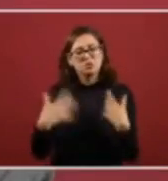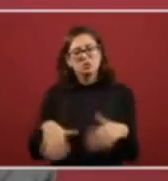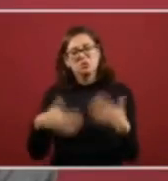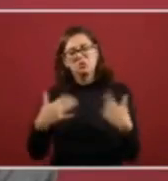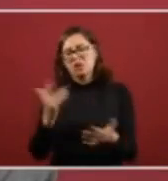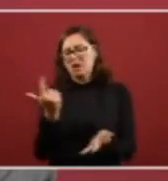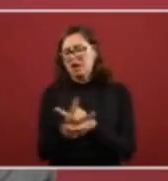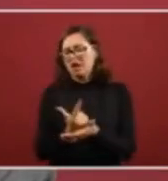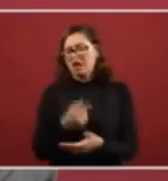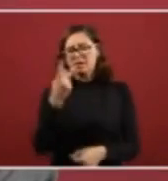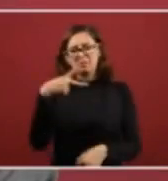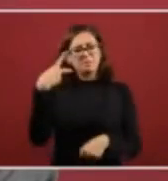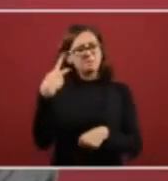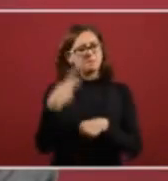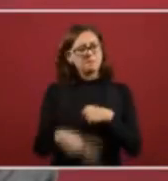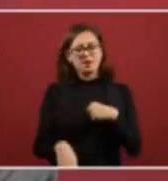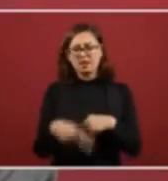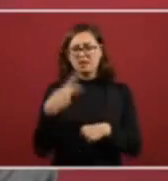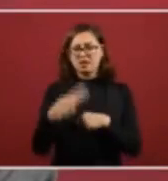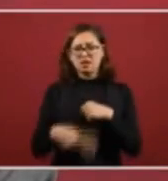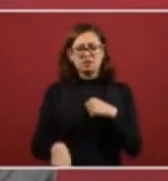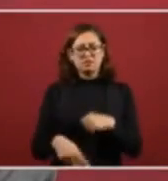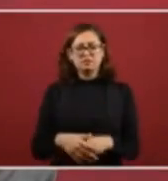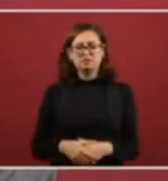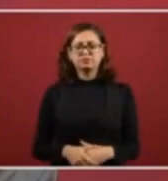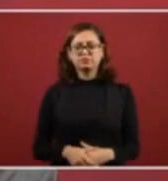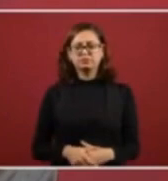gas, the very high risk that they run.